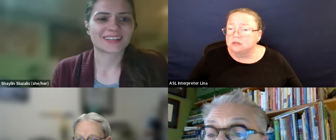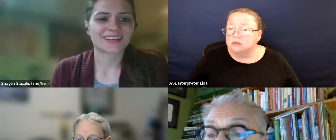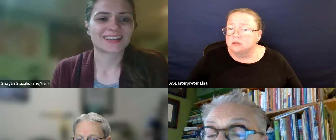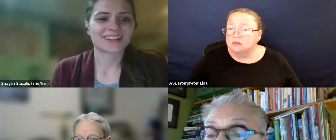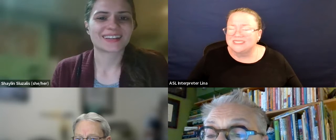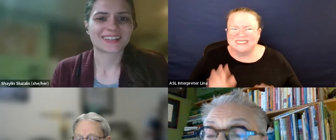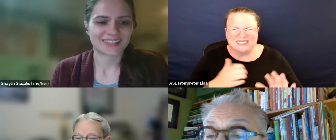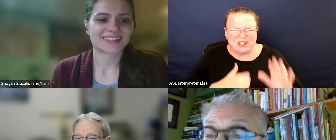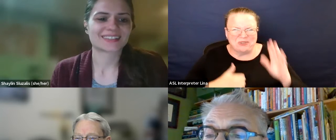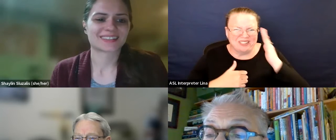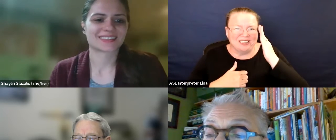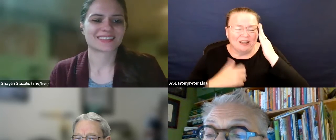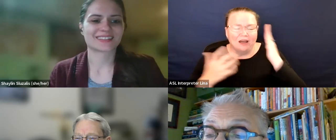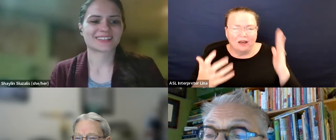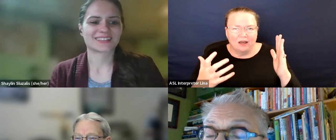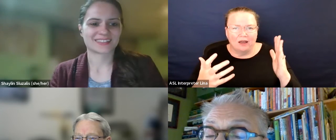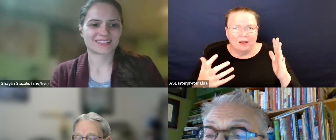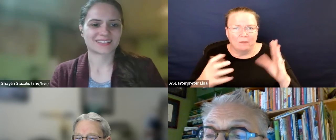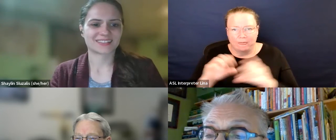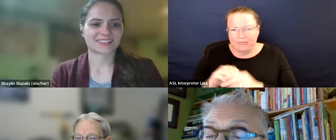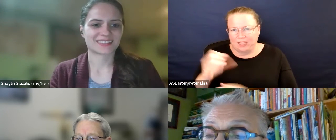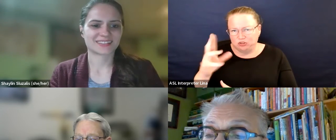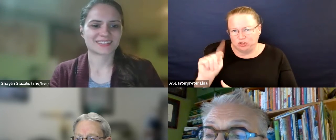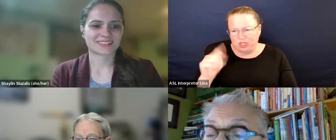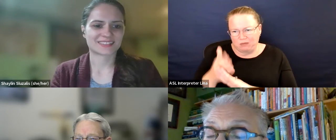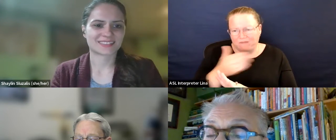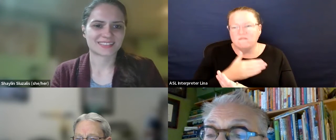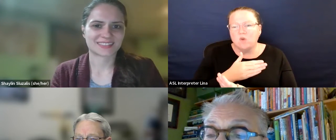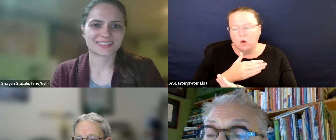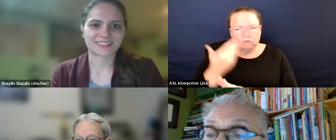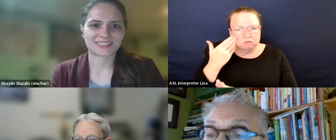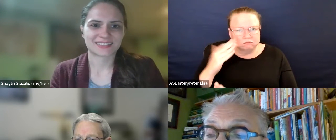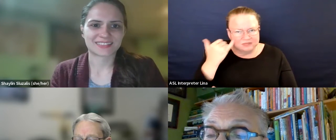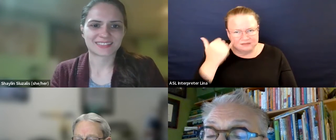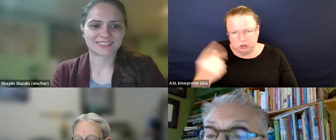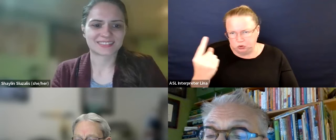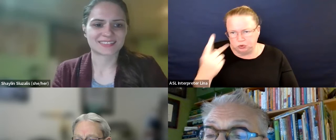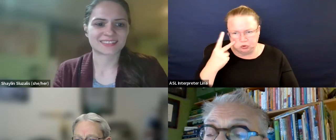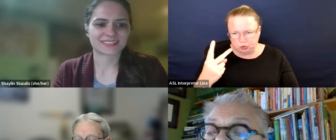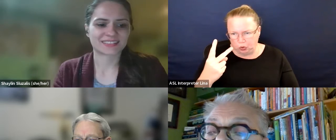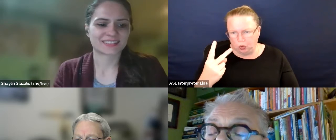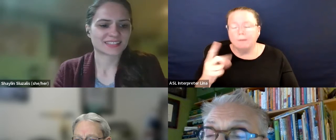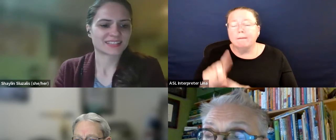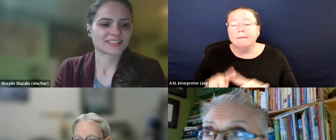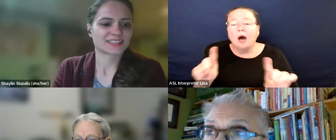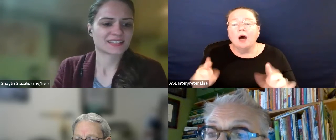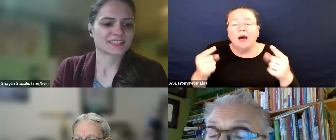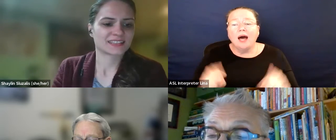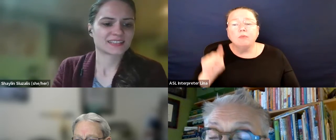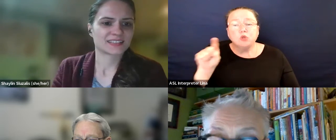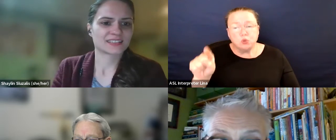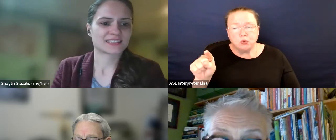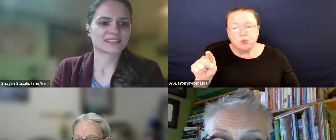Okay, sorry. I put this in the chat earlier. I don't know if anyone saw, but when you